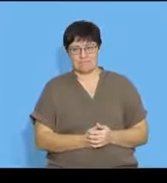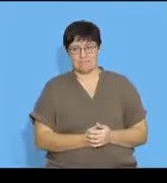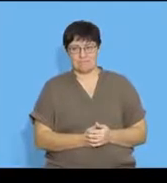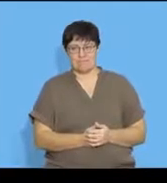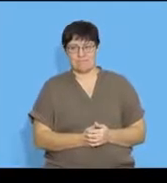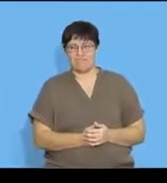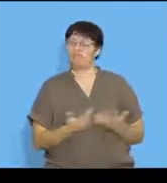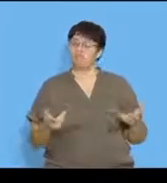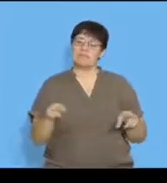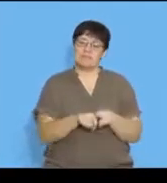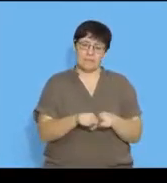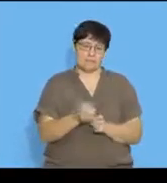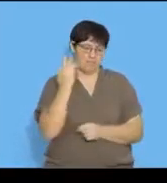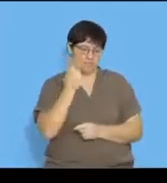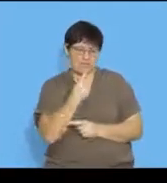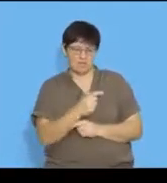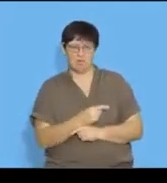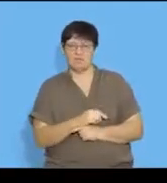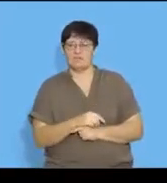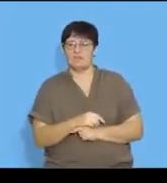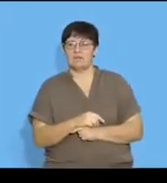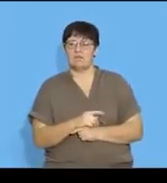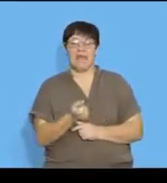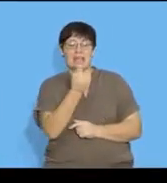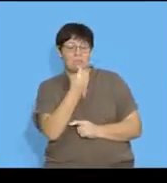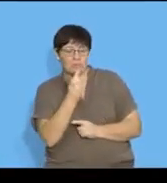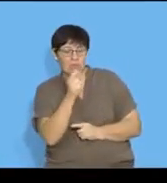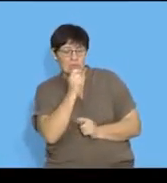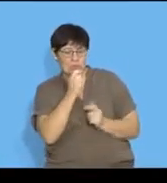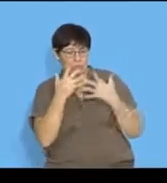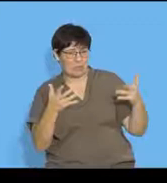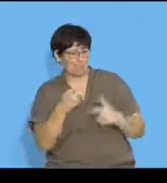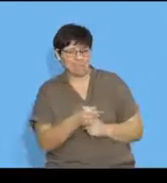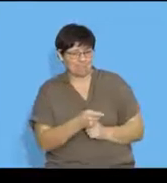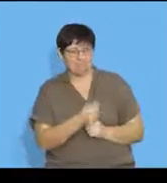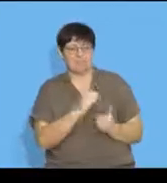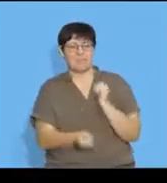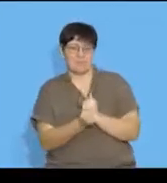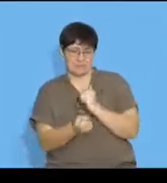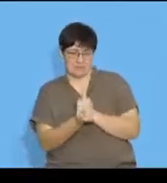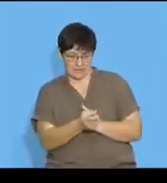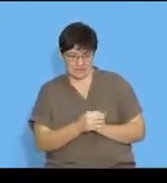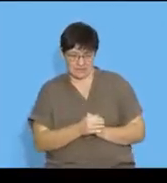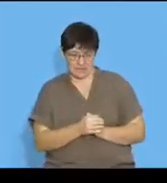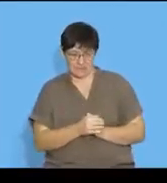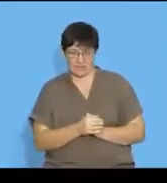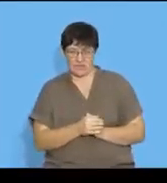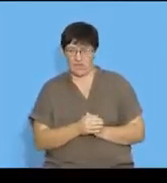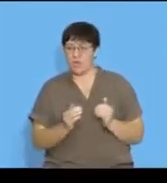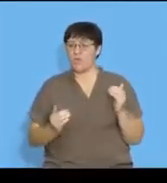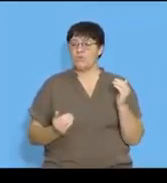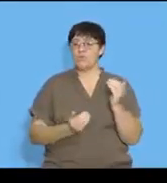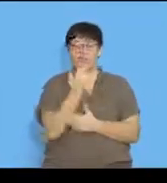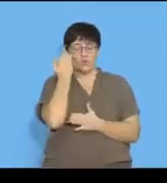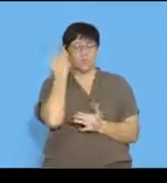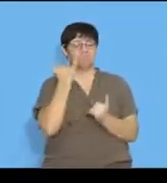Guys, as I said to you, the overuse of antibiotics, right, this is what causes it. In immune deficiency,